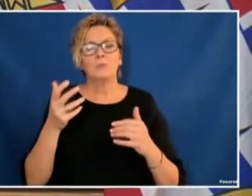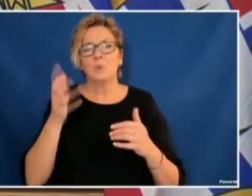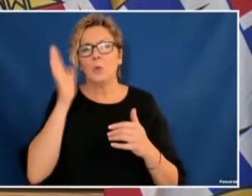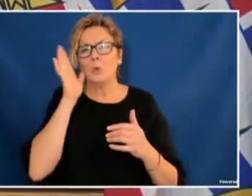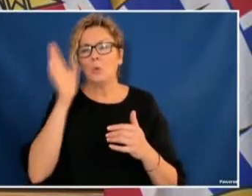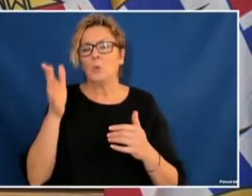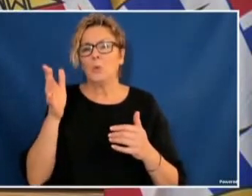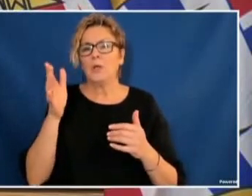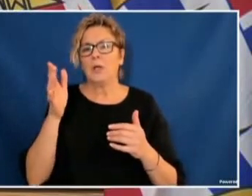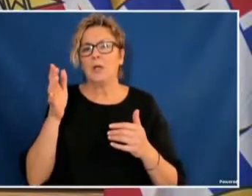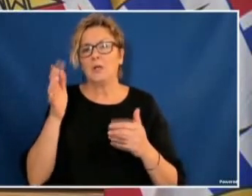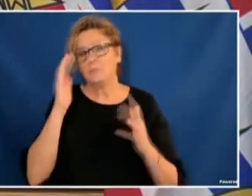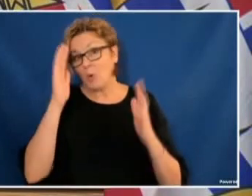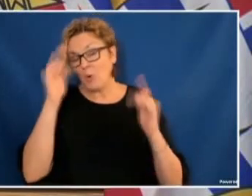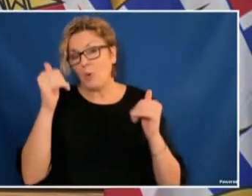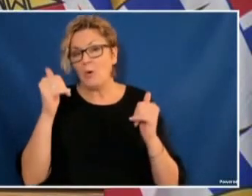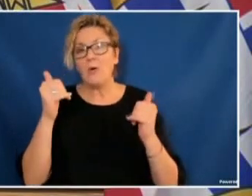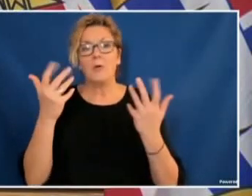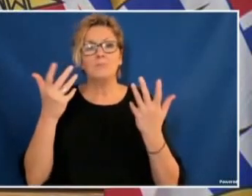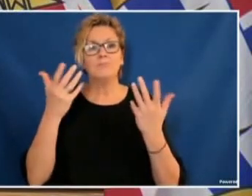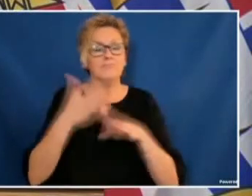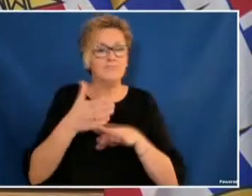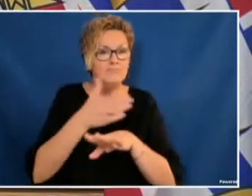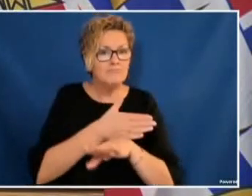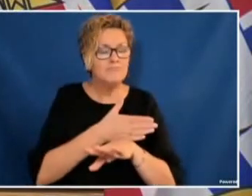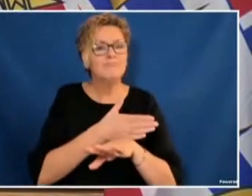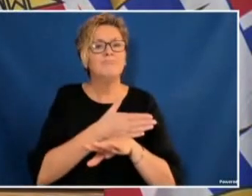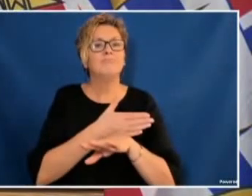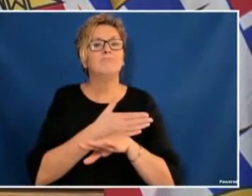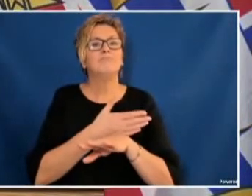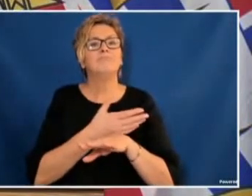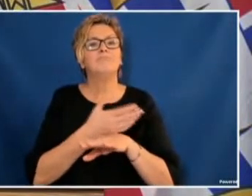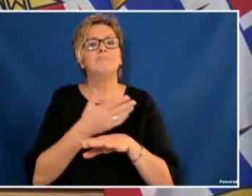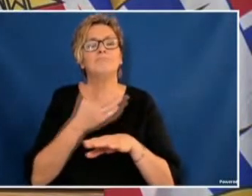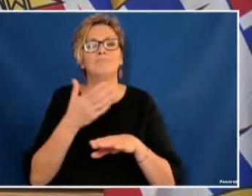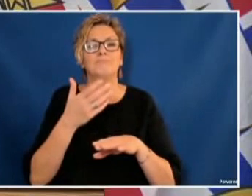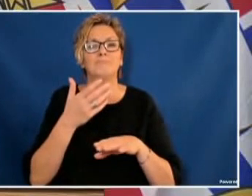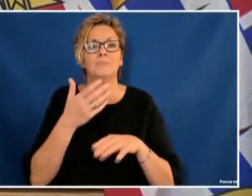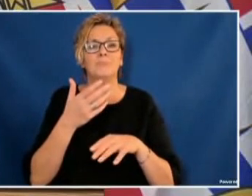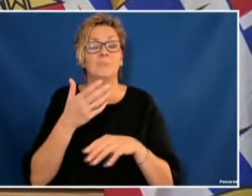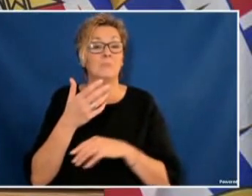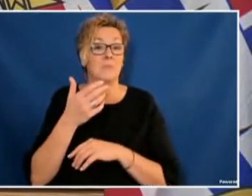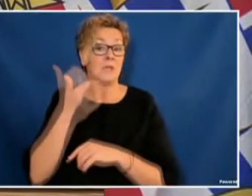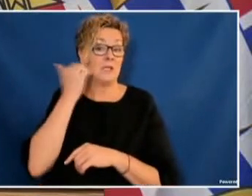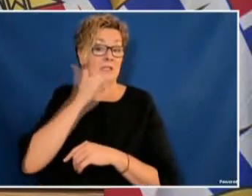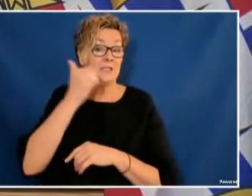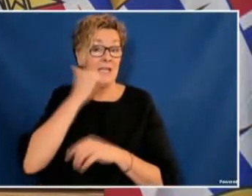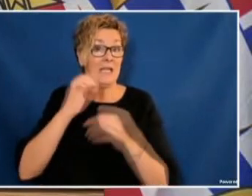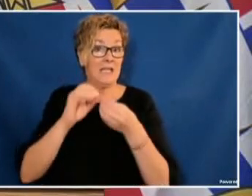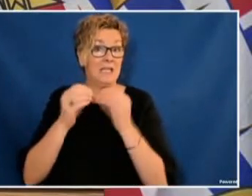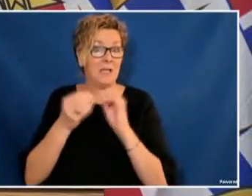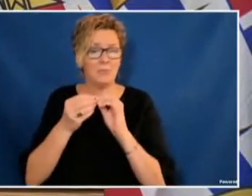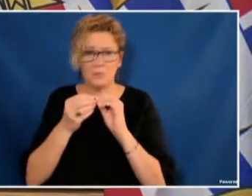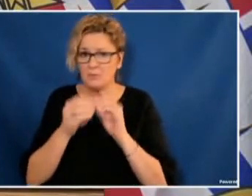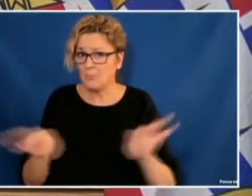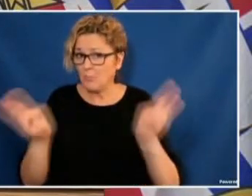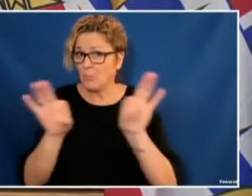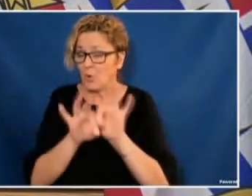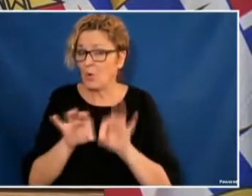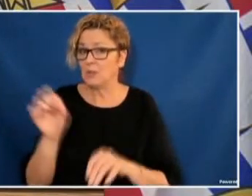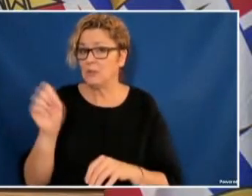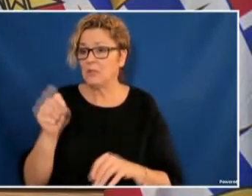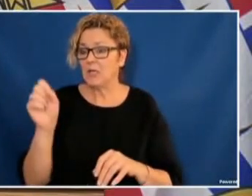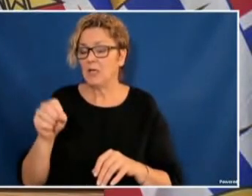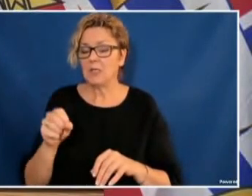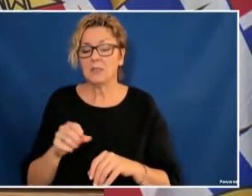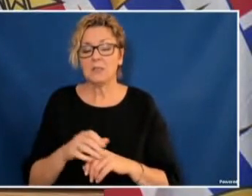friends, our communities have been paused or significantly changed because of COVID-19. Many occasions